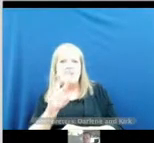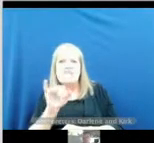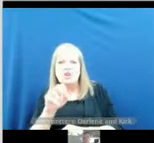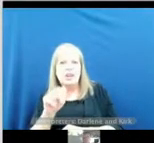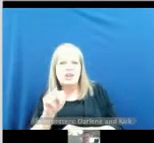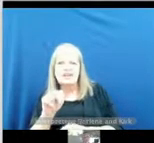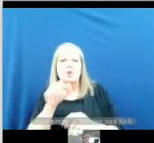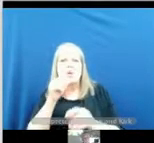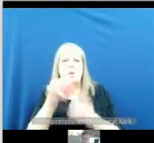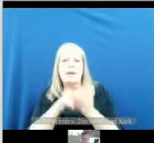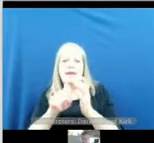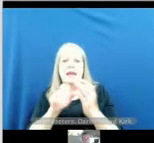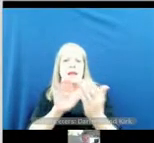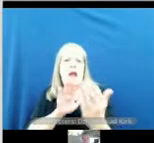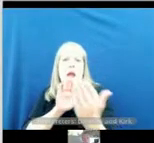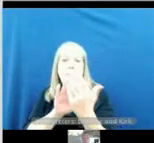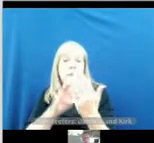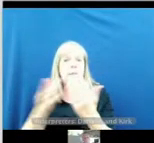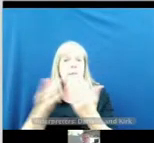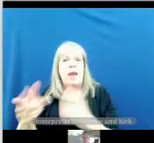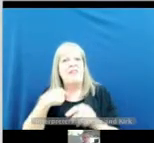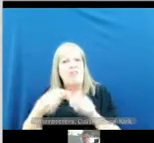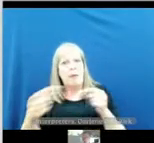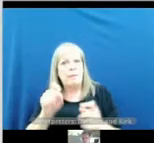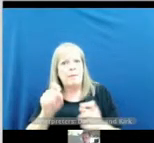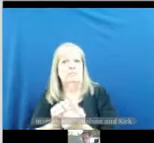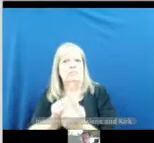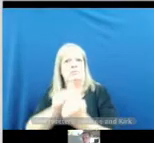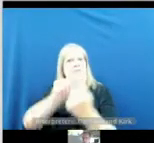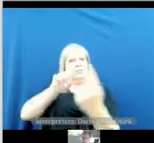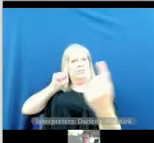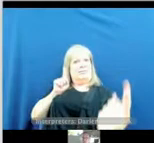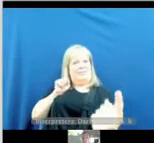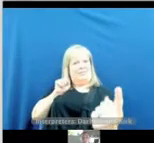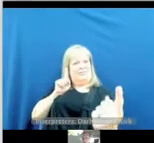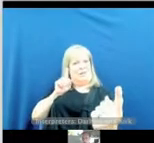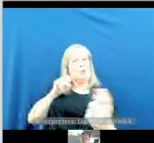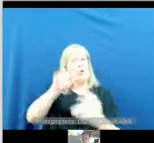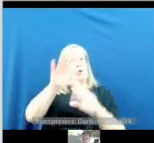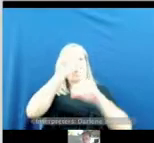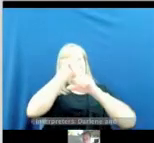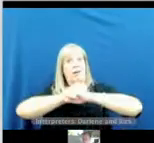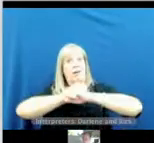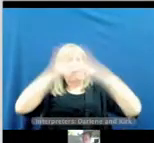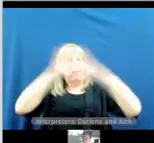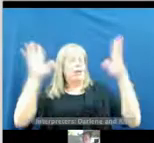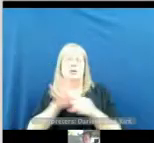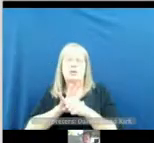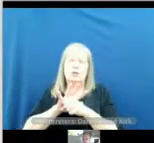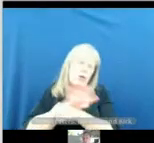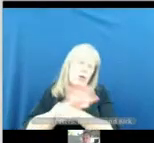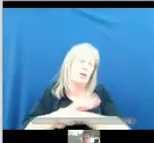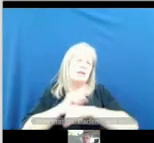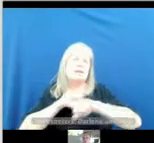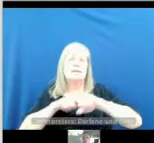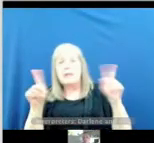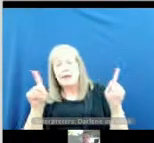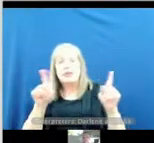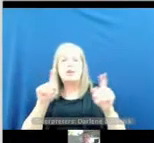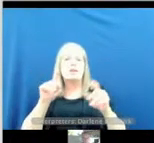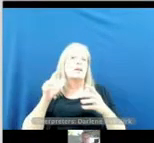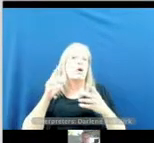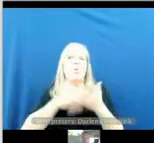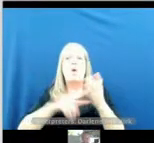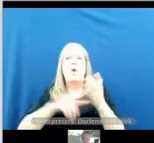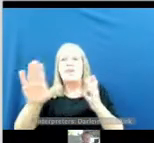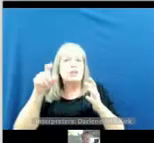need. They have the opposite of that. So it's a completely different schema, completely different needs in terms of modifications. And so,